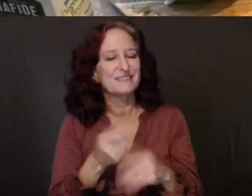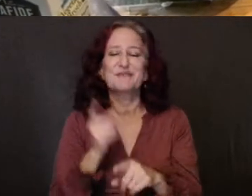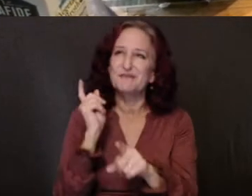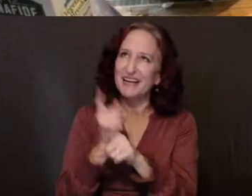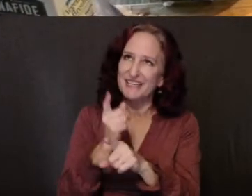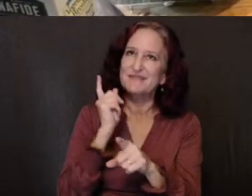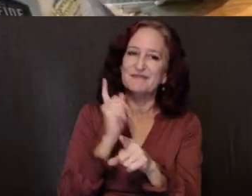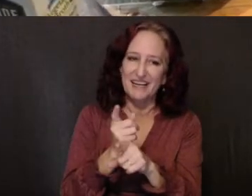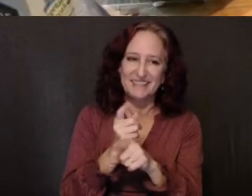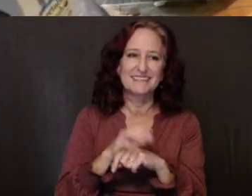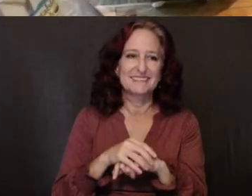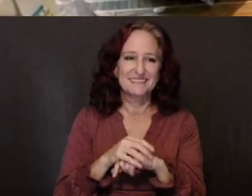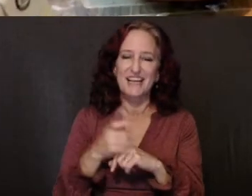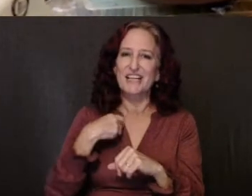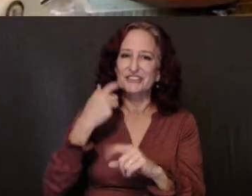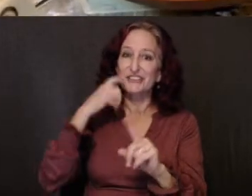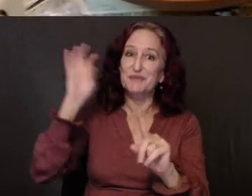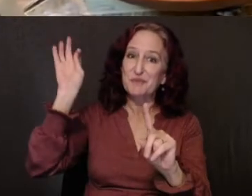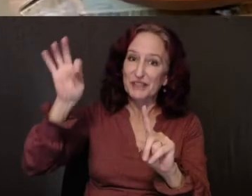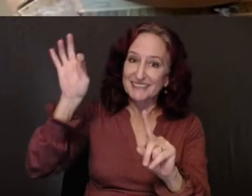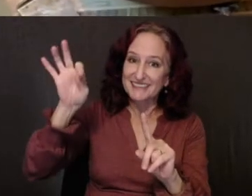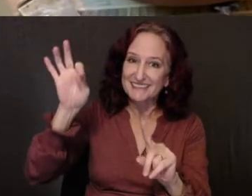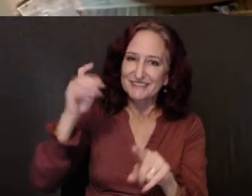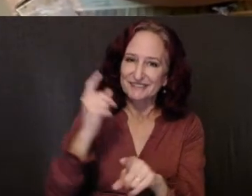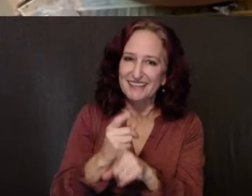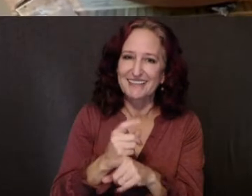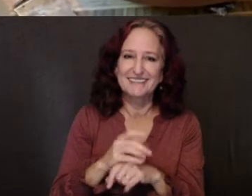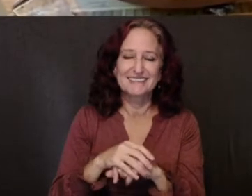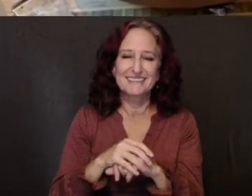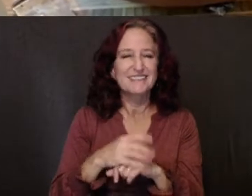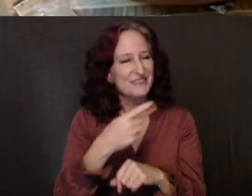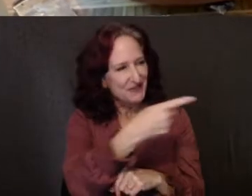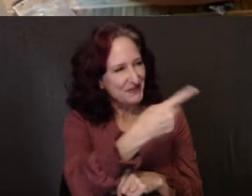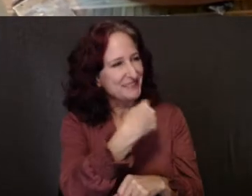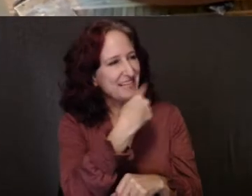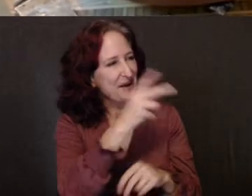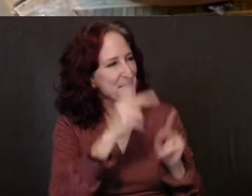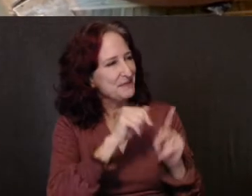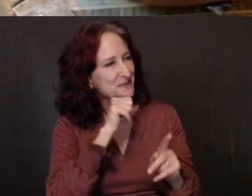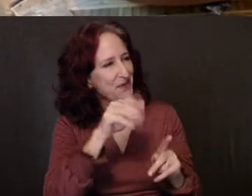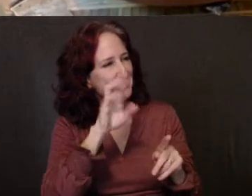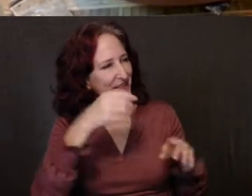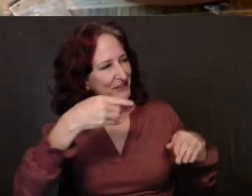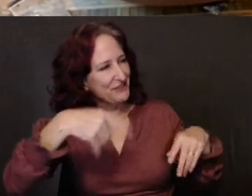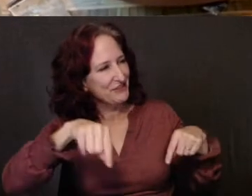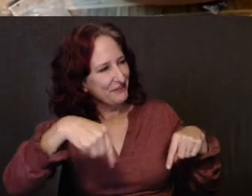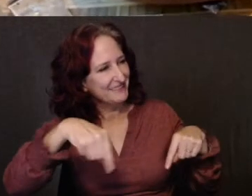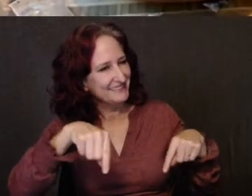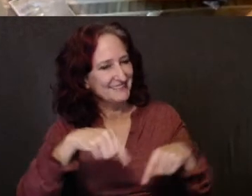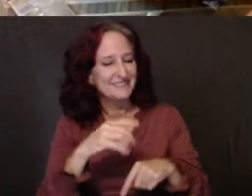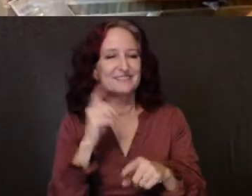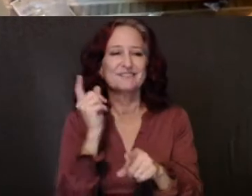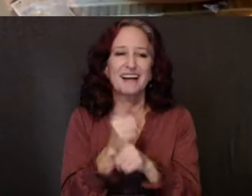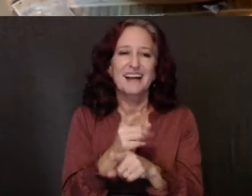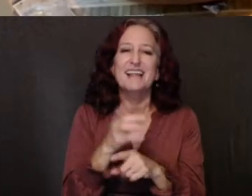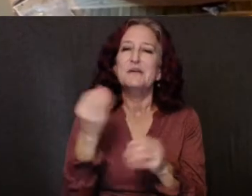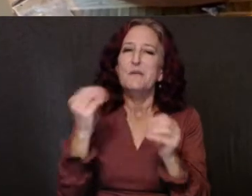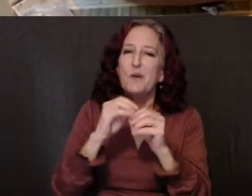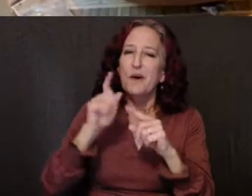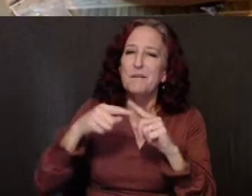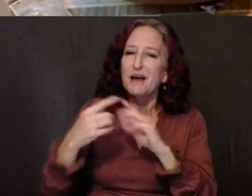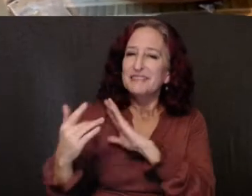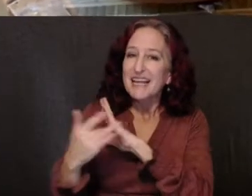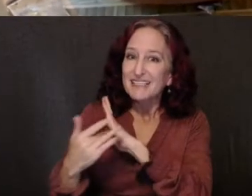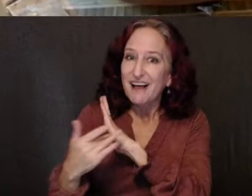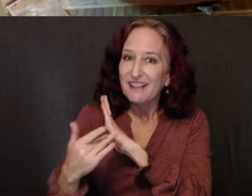people, Hey, you're among friends. It's fine. Yeah, that's right. That's the whole thing I just preach to people about.